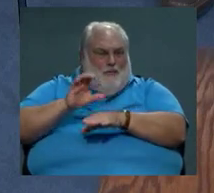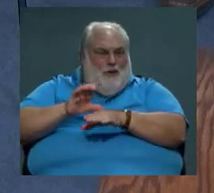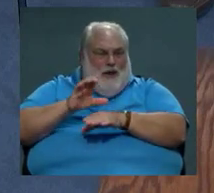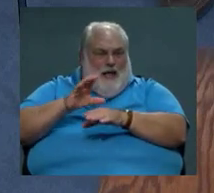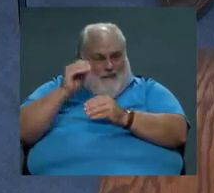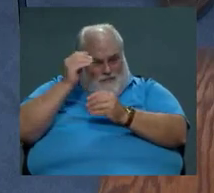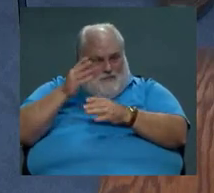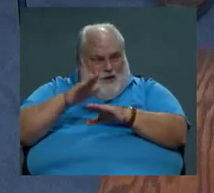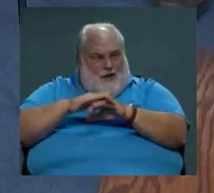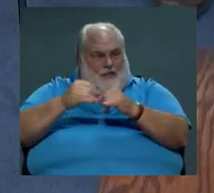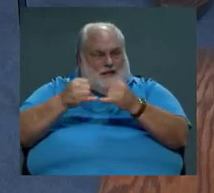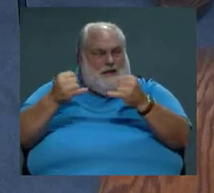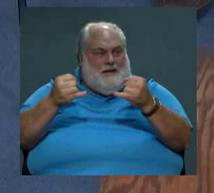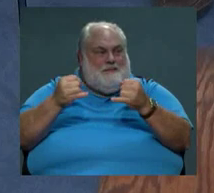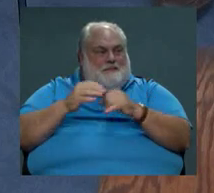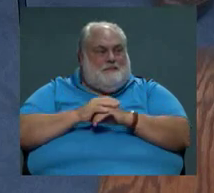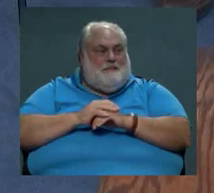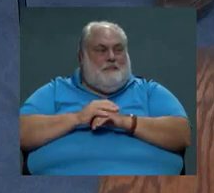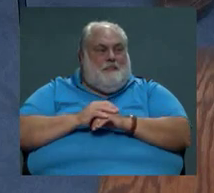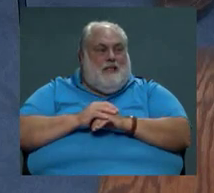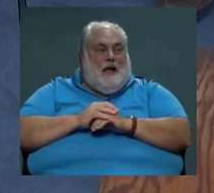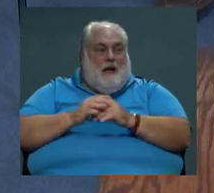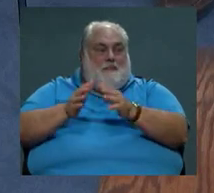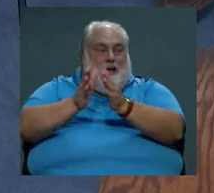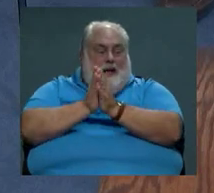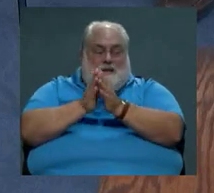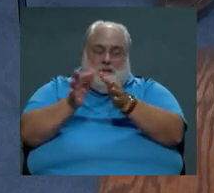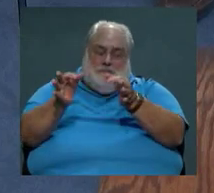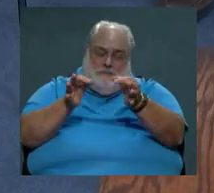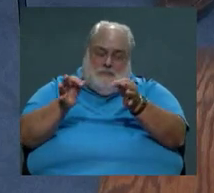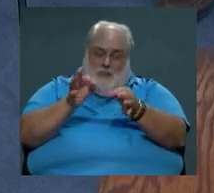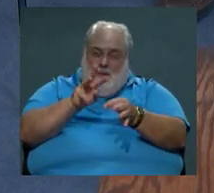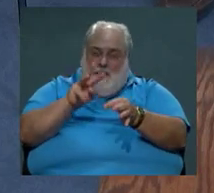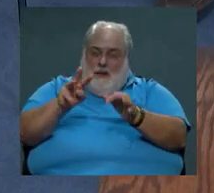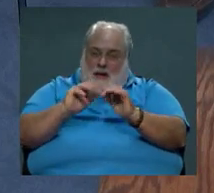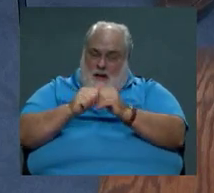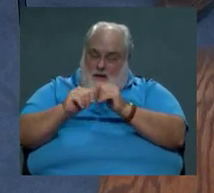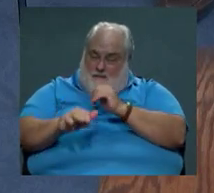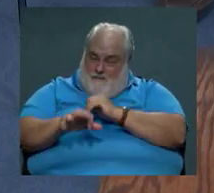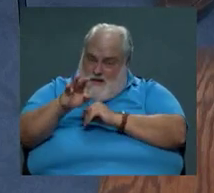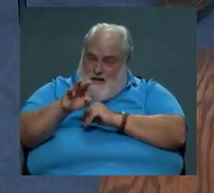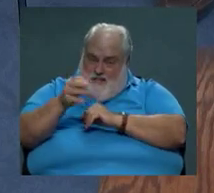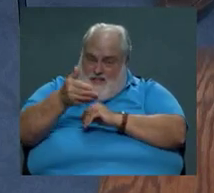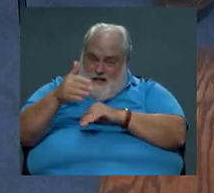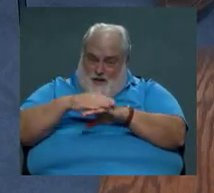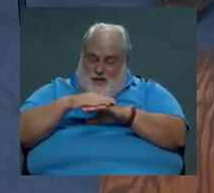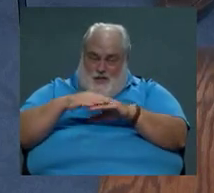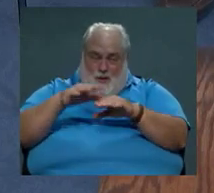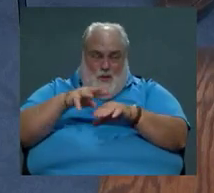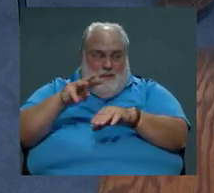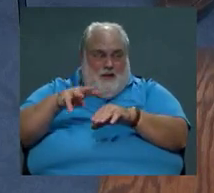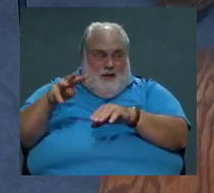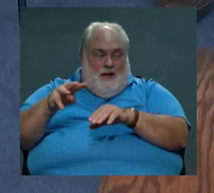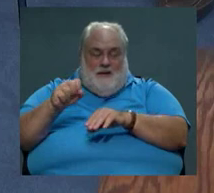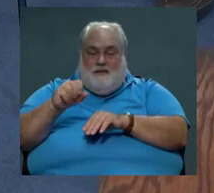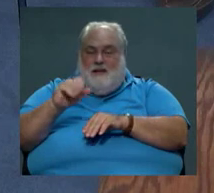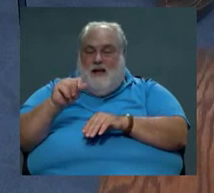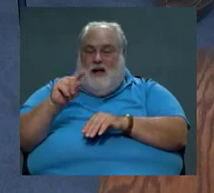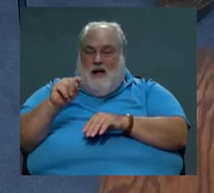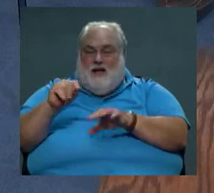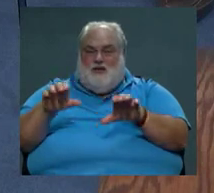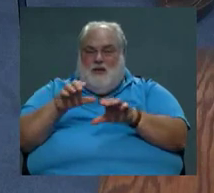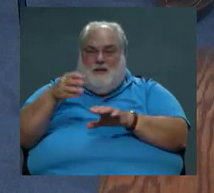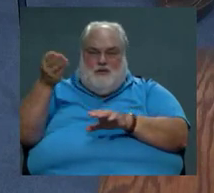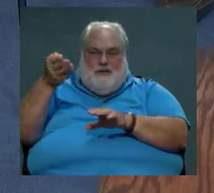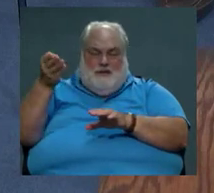too. I've been asked to go through the website, how to find it, and the things that are on the website. And Scott's doing our